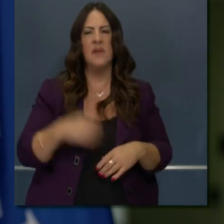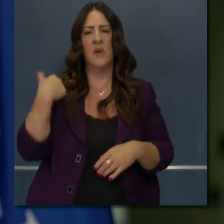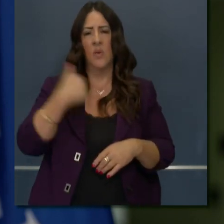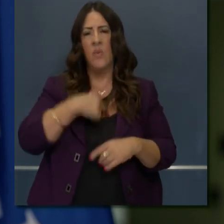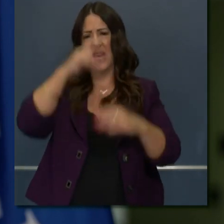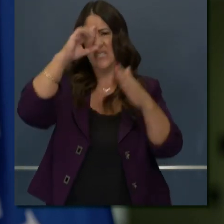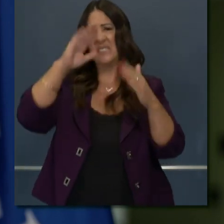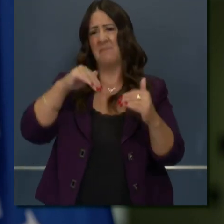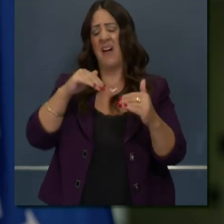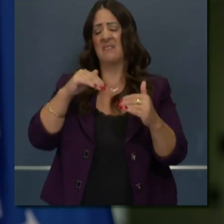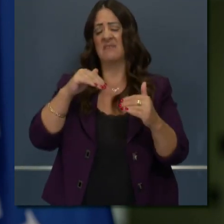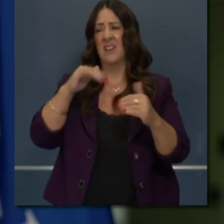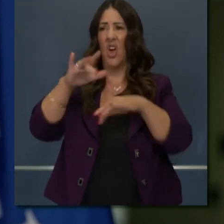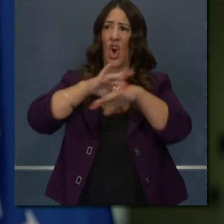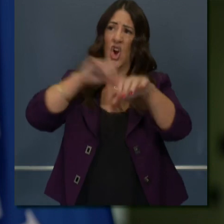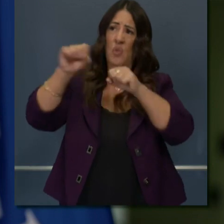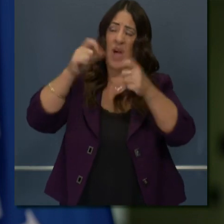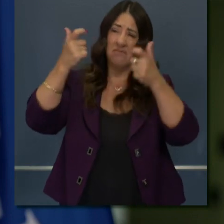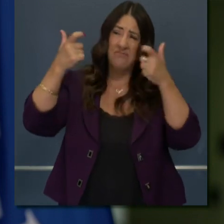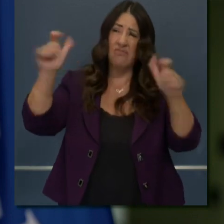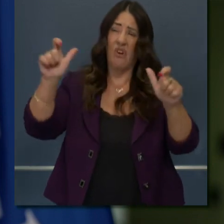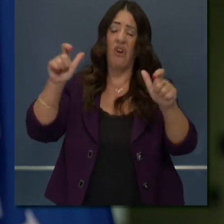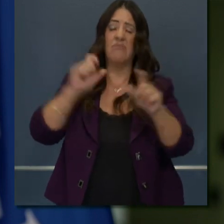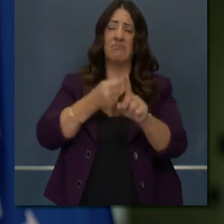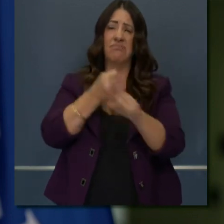large urban earthquake.